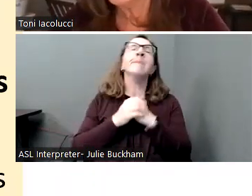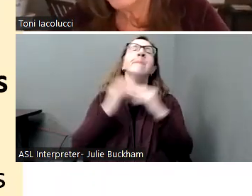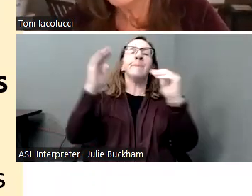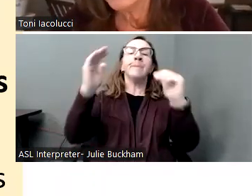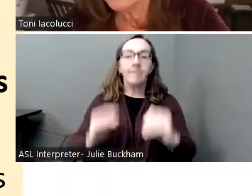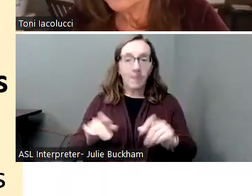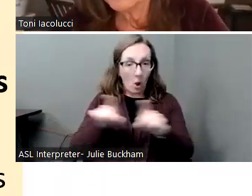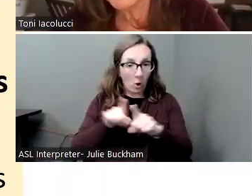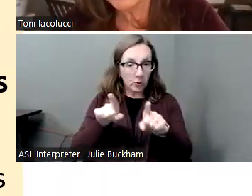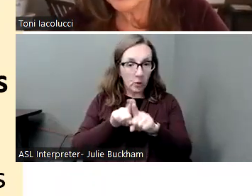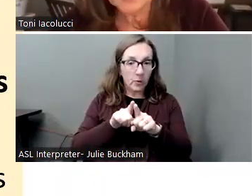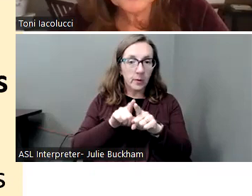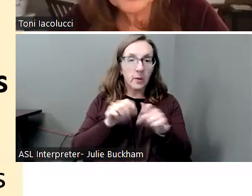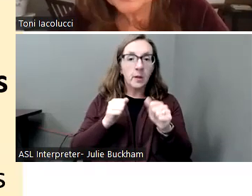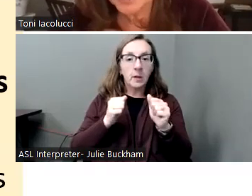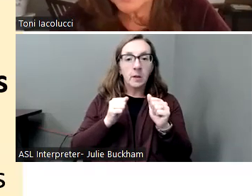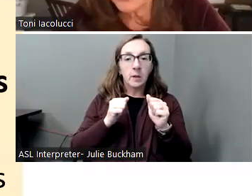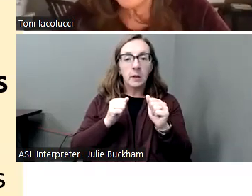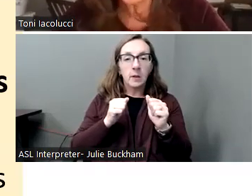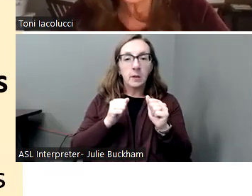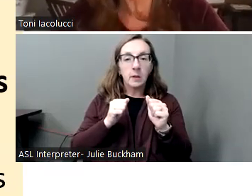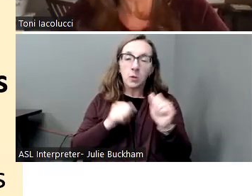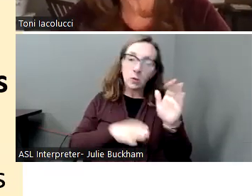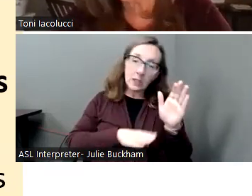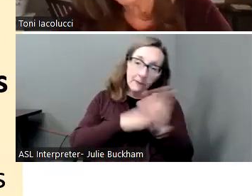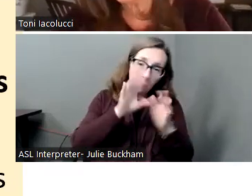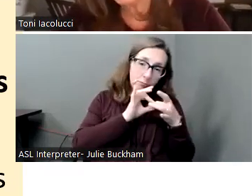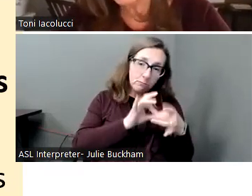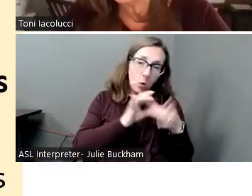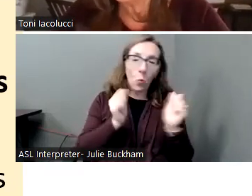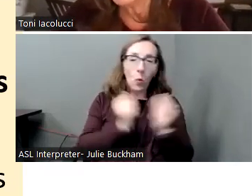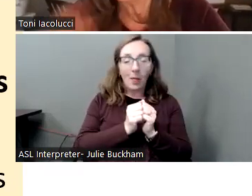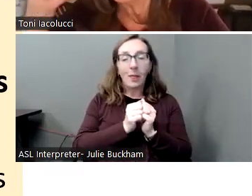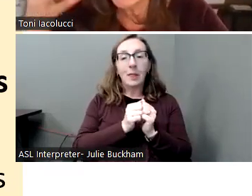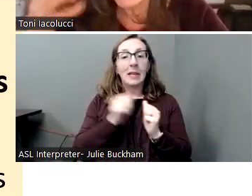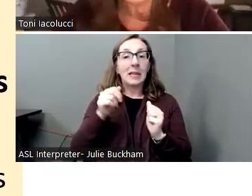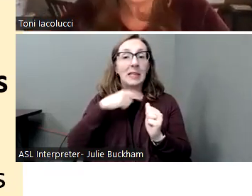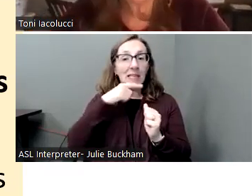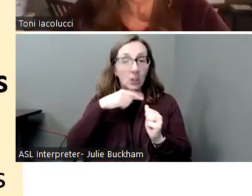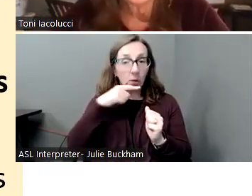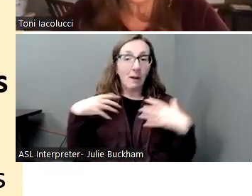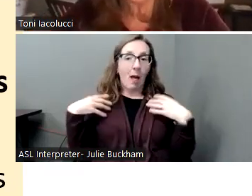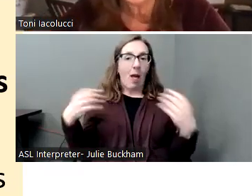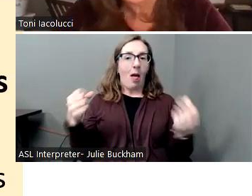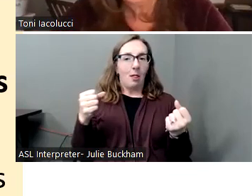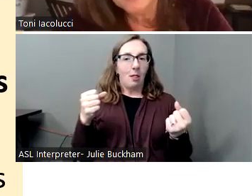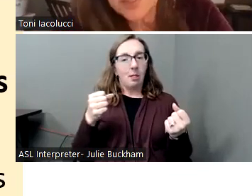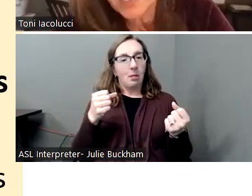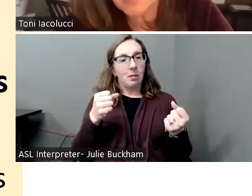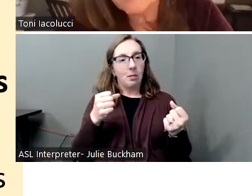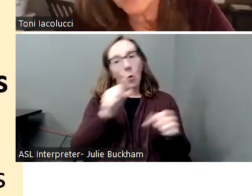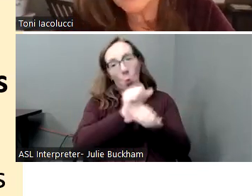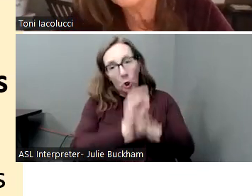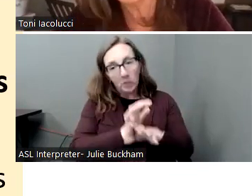Also to develop relationships with hearing health practitioners so you can learn a bit about how people have to maintain their devices, and then